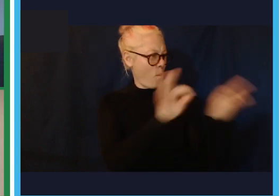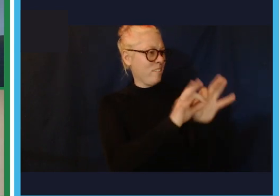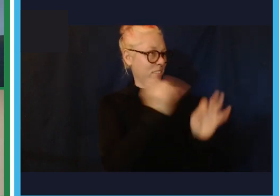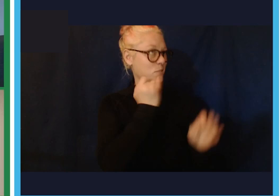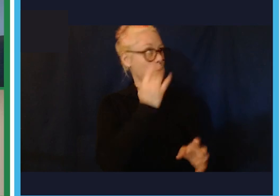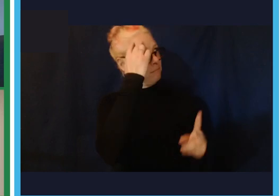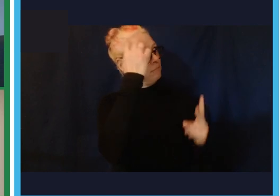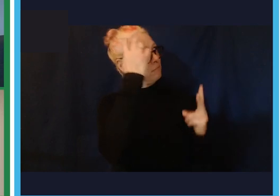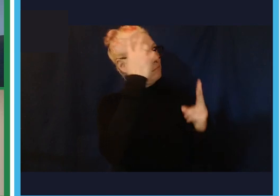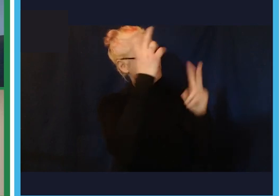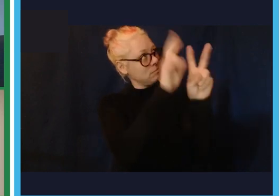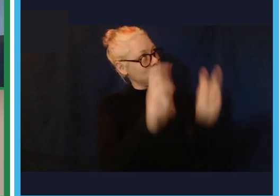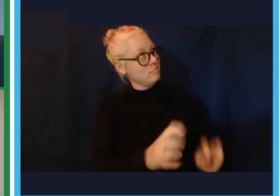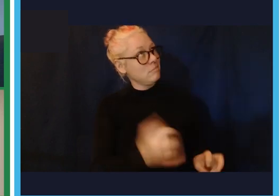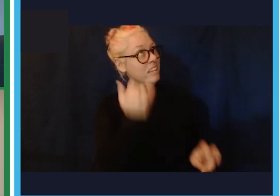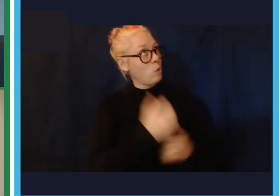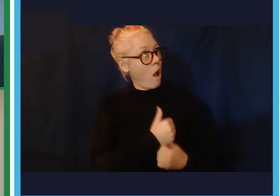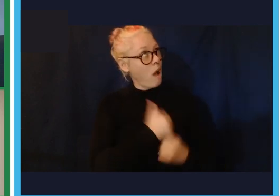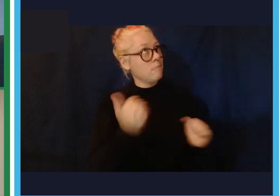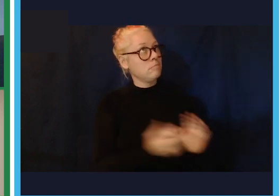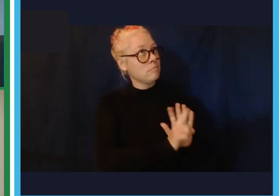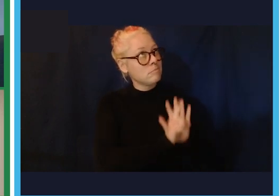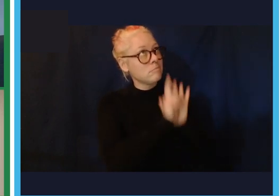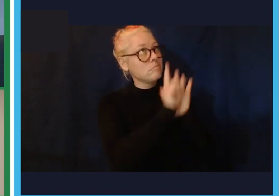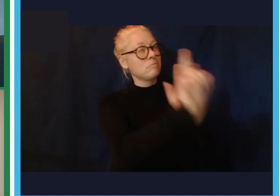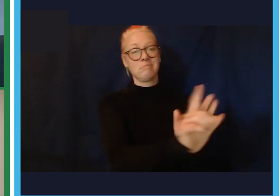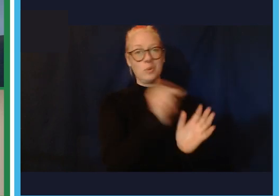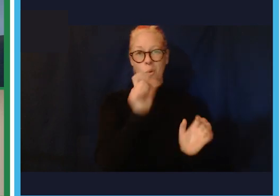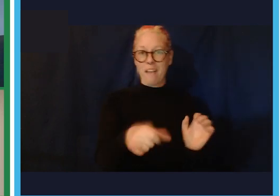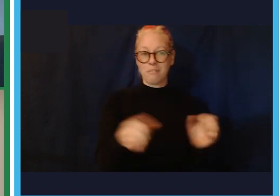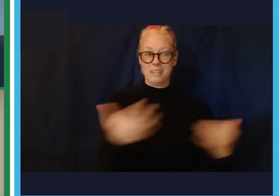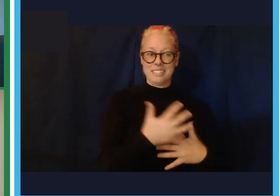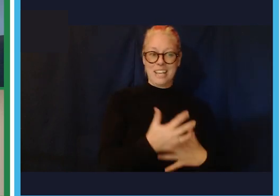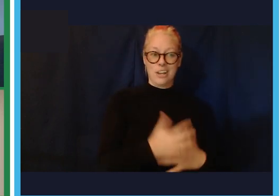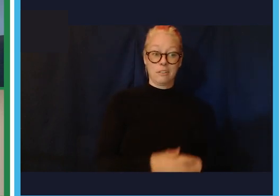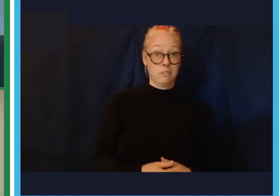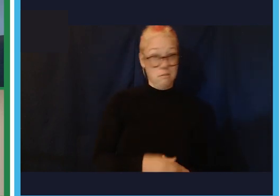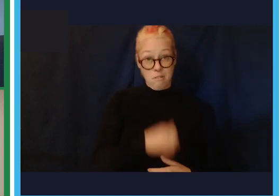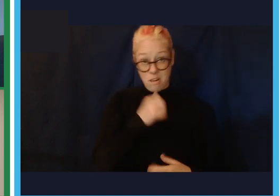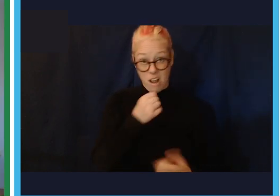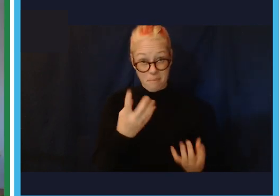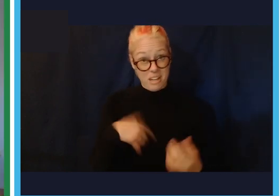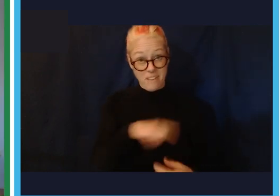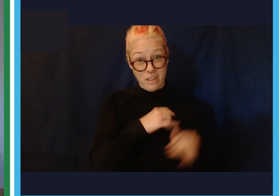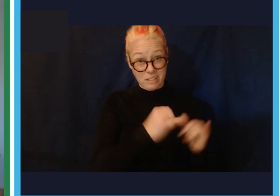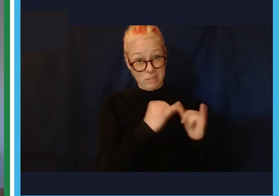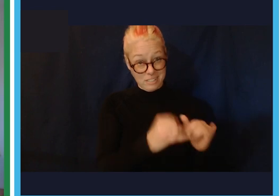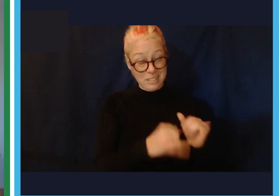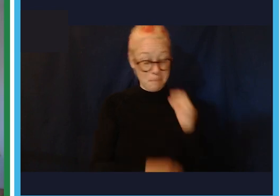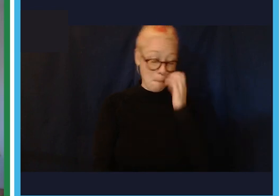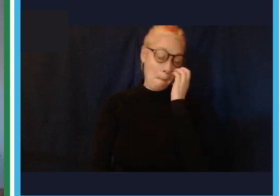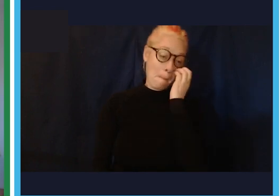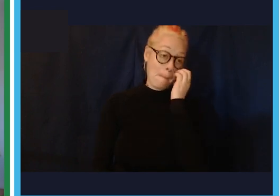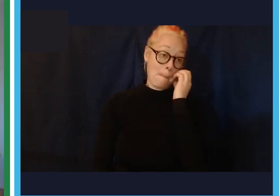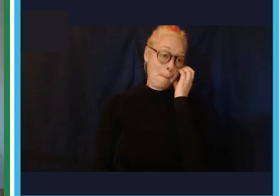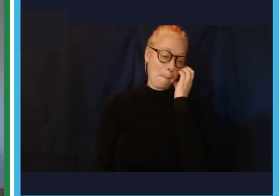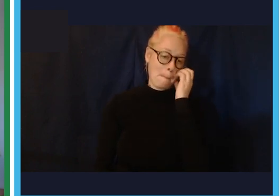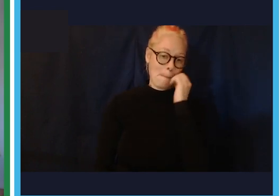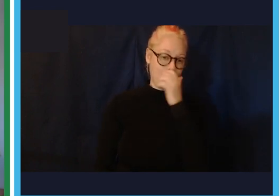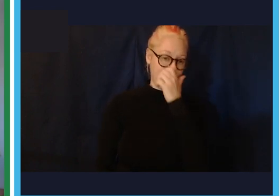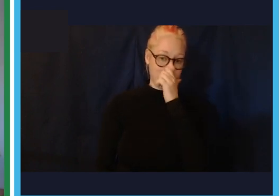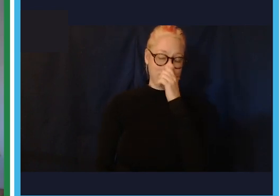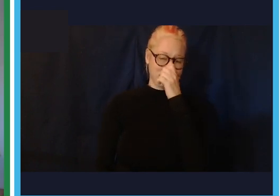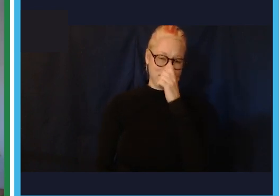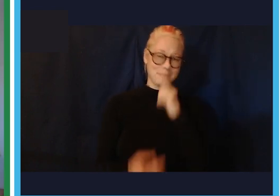spoken and Kulbinder, actually, let me ask you this, Kulbinder, do you think that